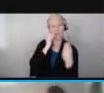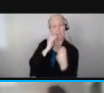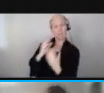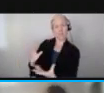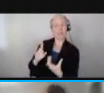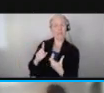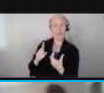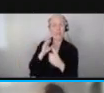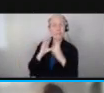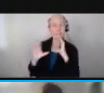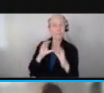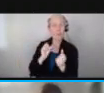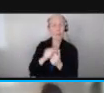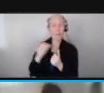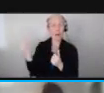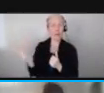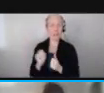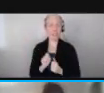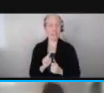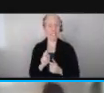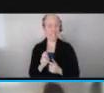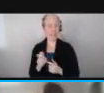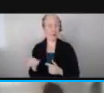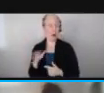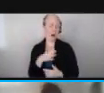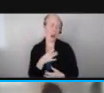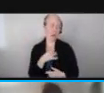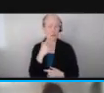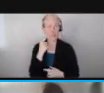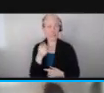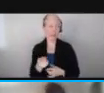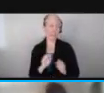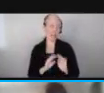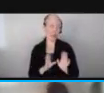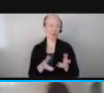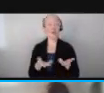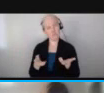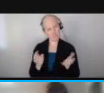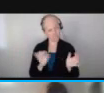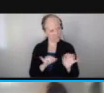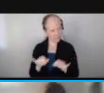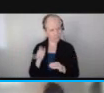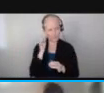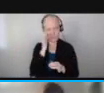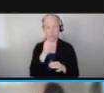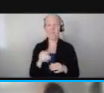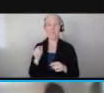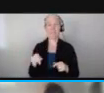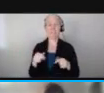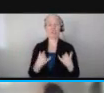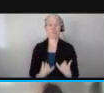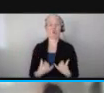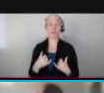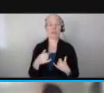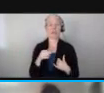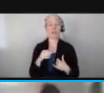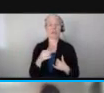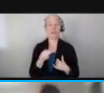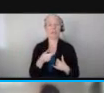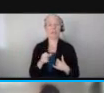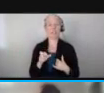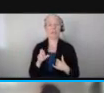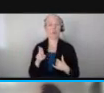way. Steve explained how he likes using this because it makes it clear. This is the current risk, Human System Risk Boards, or